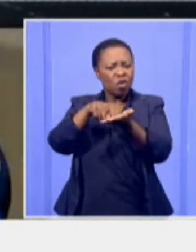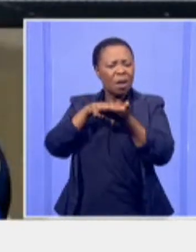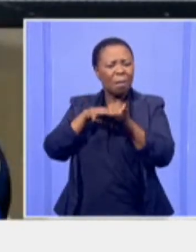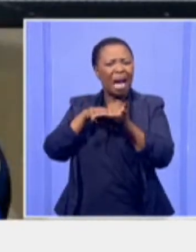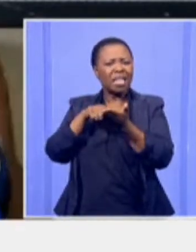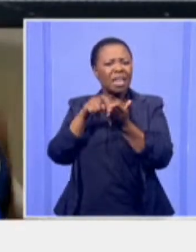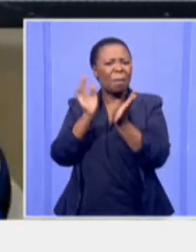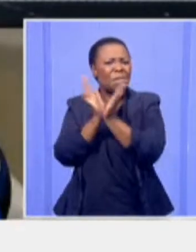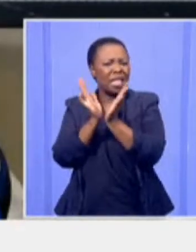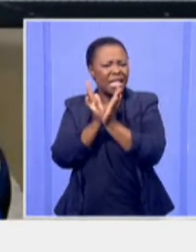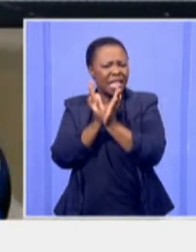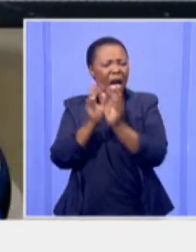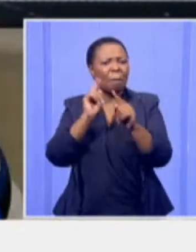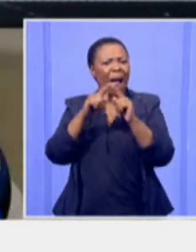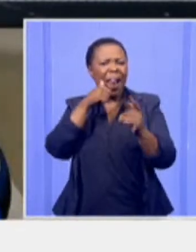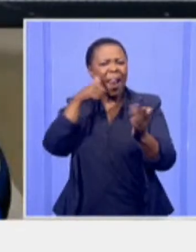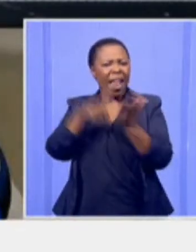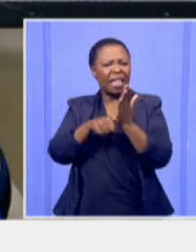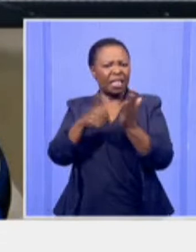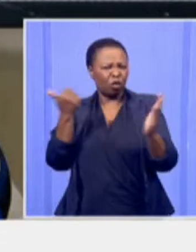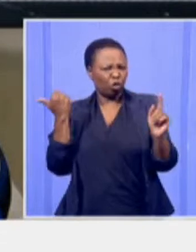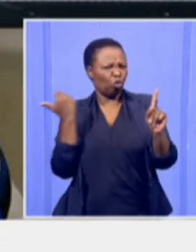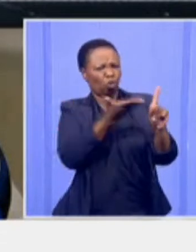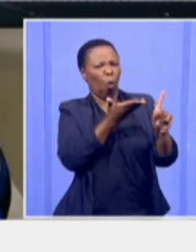them with a letter of suing?